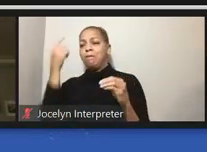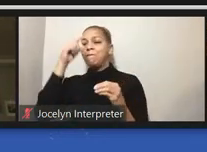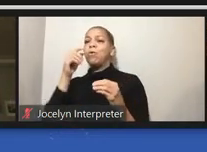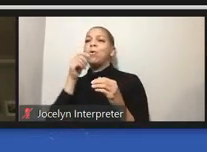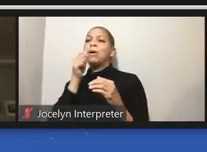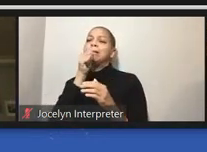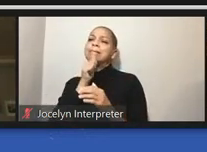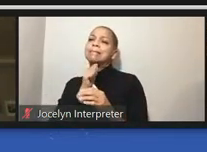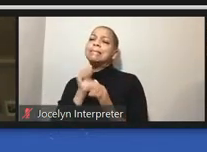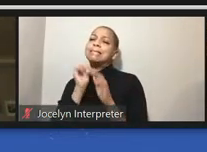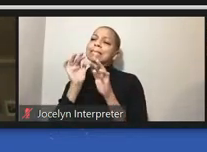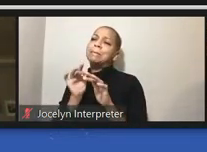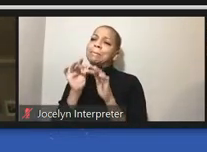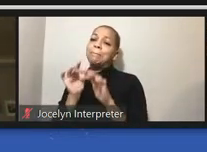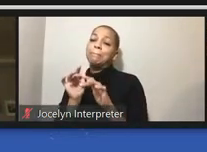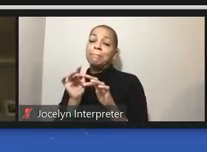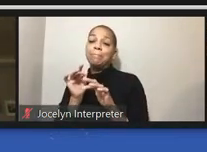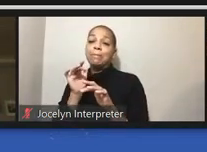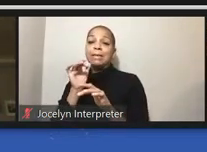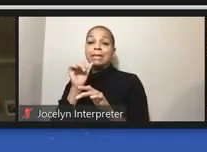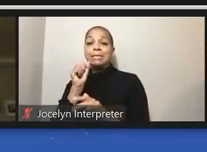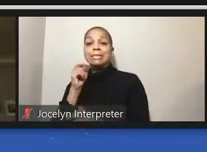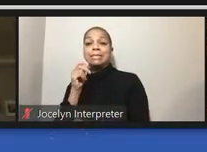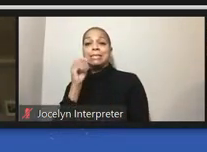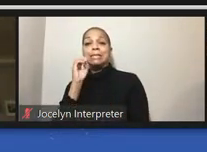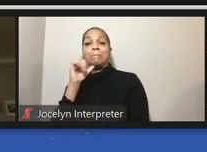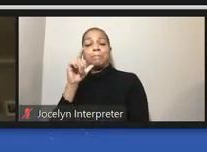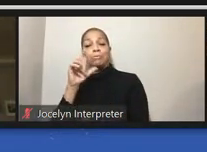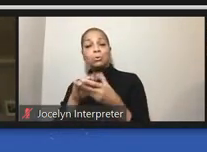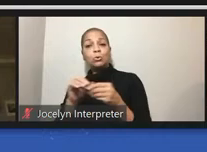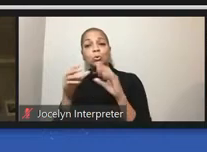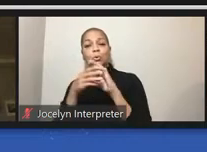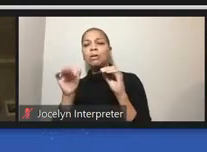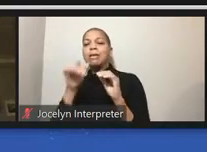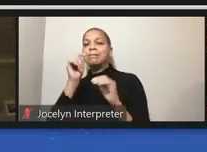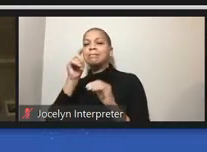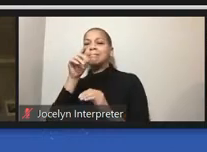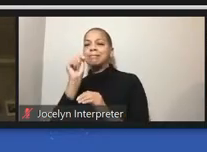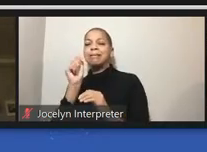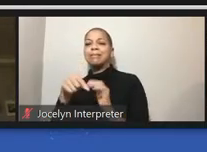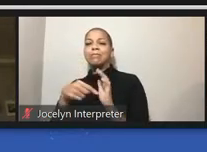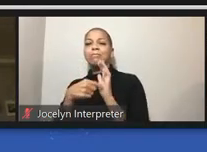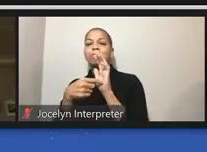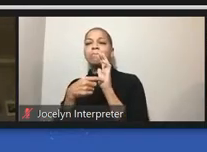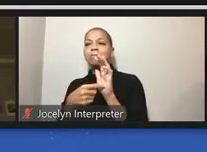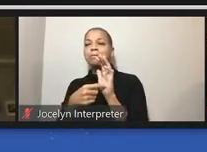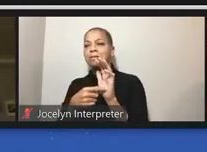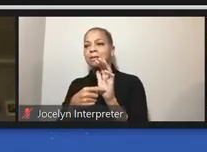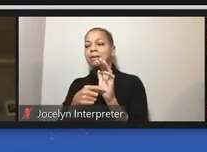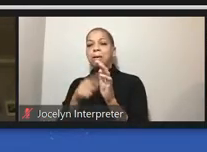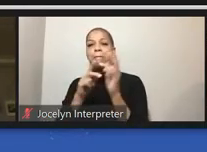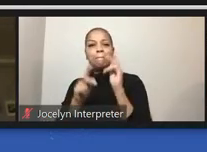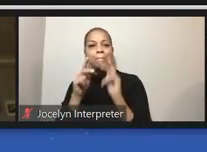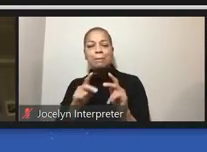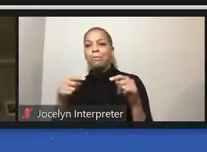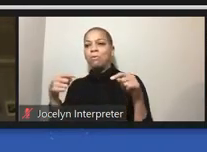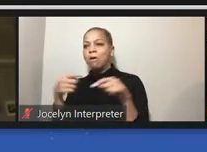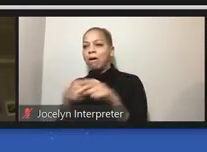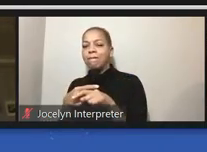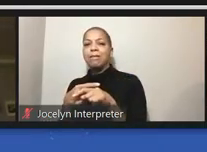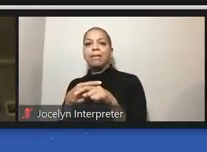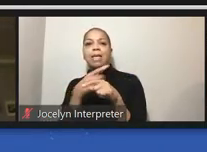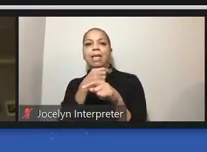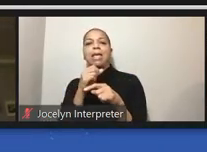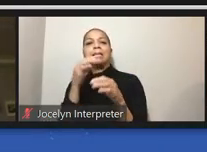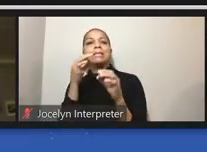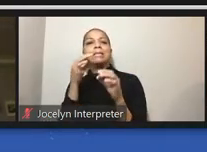Sentimental stories are texts that represent history, events, people, and or conflicts in simplistic